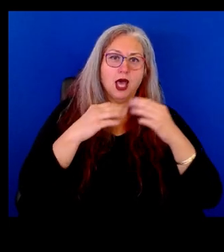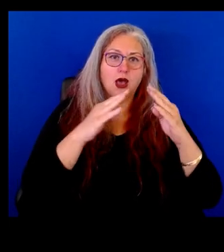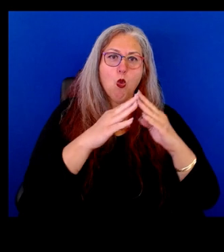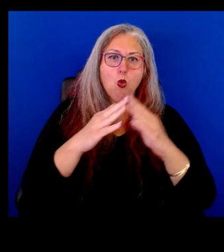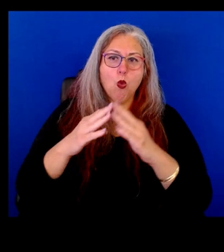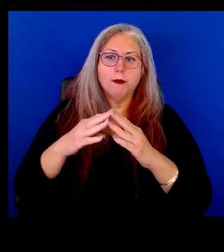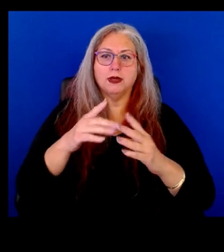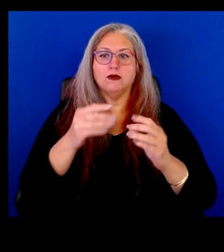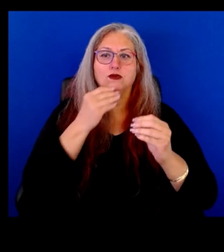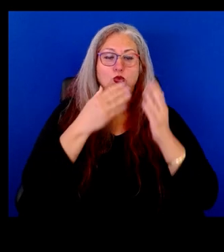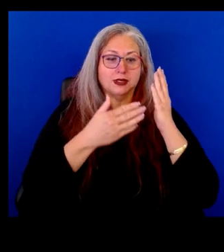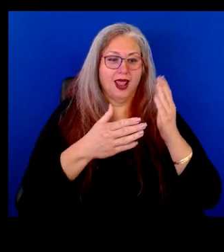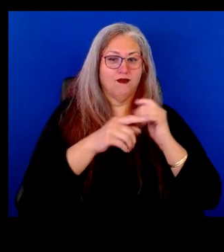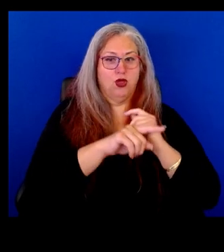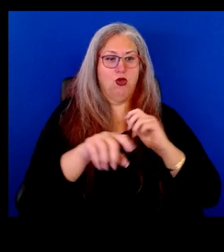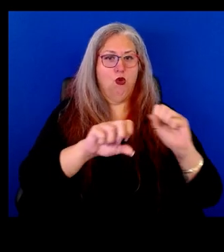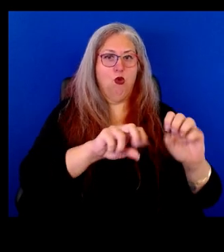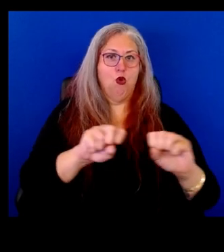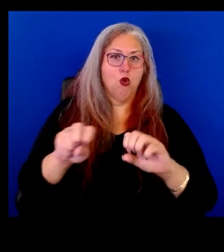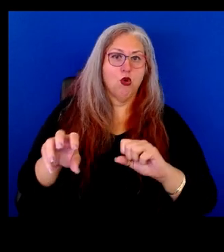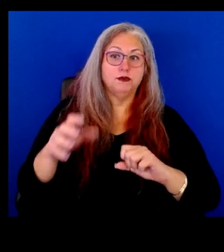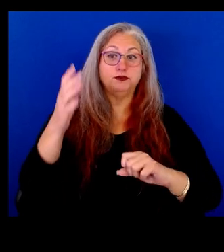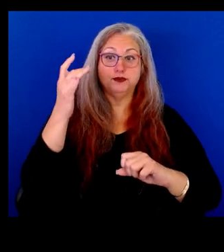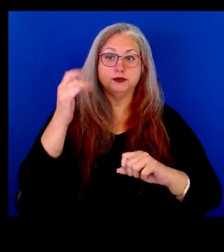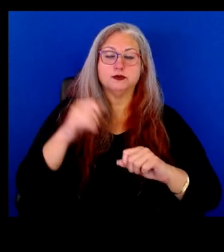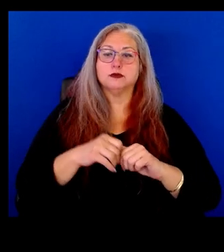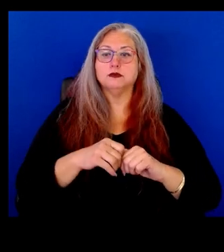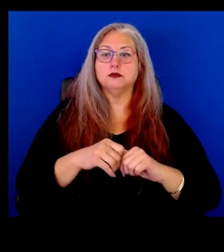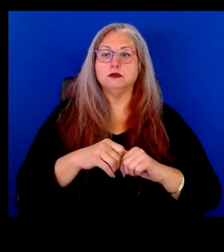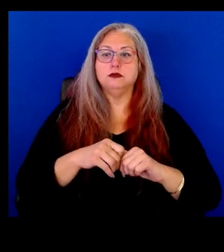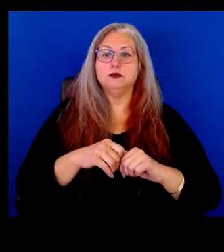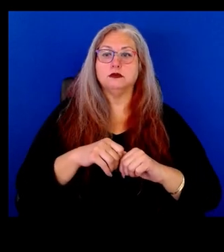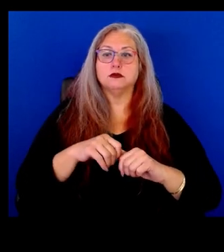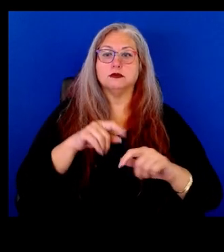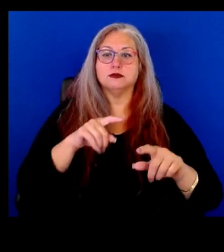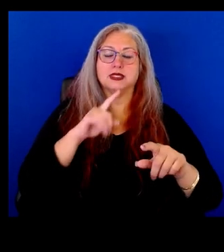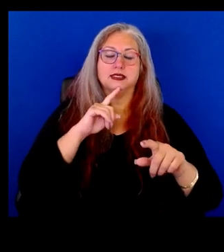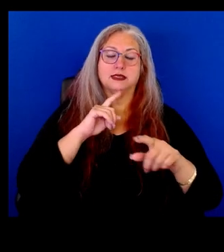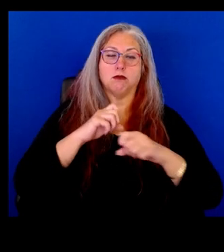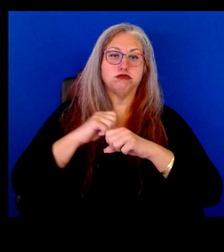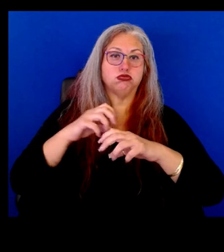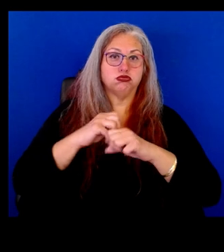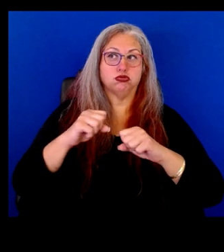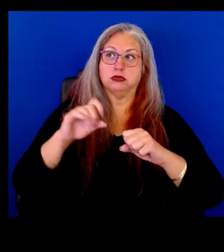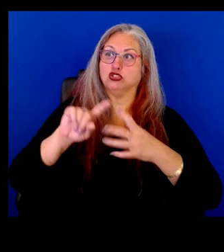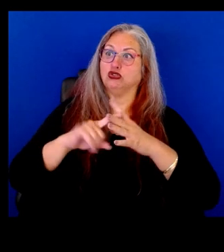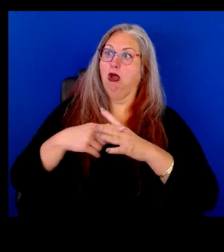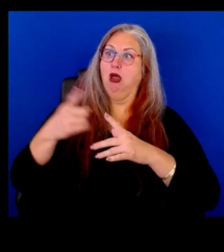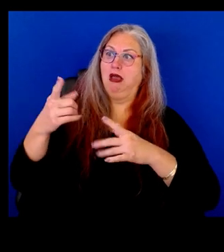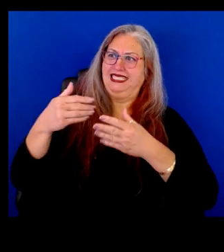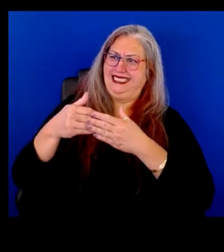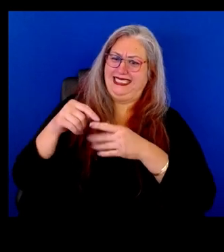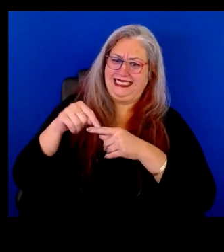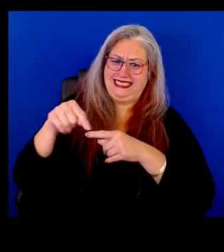houses, to deliver the food to these houses, because what would happen was shelling would suddenly start, like